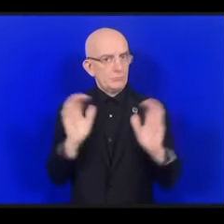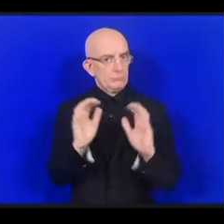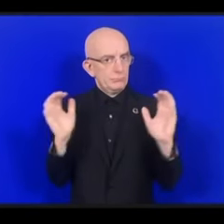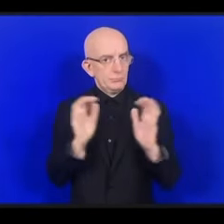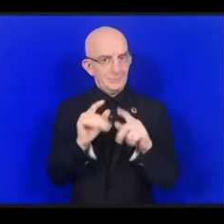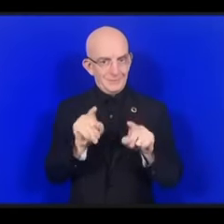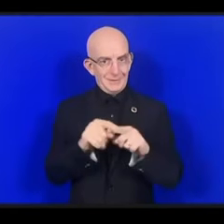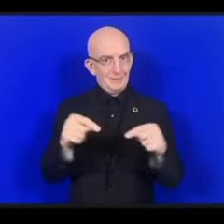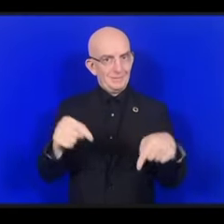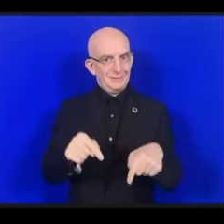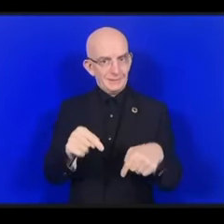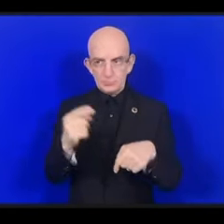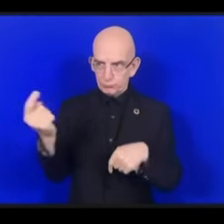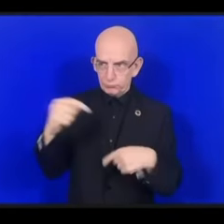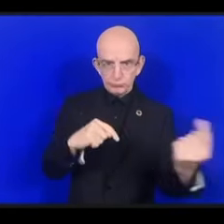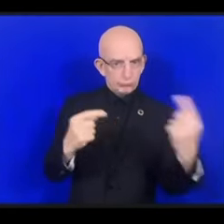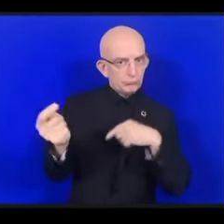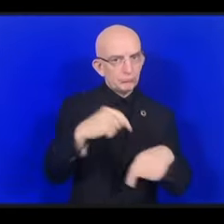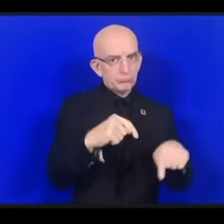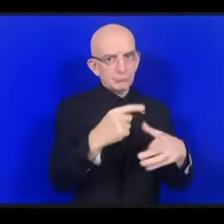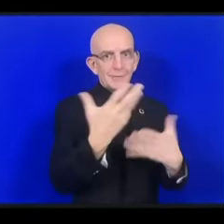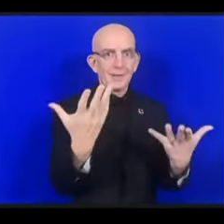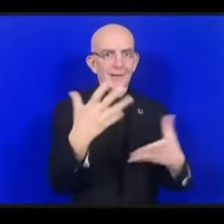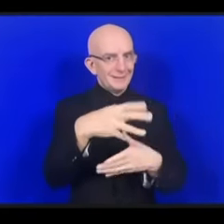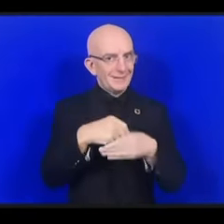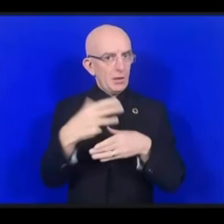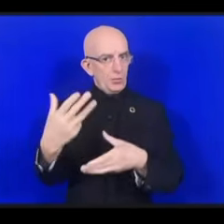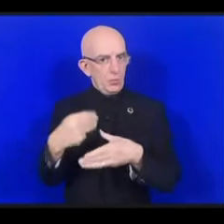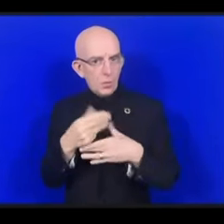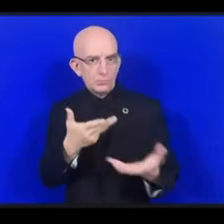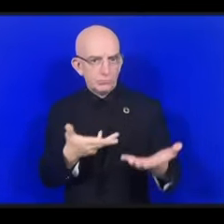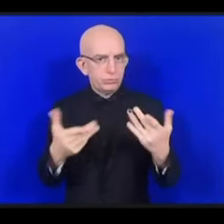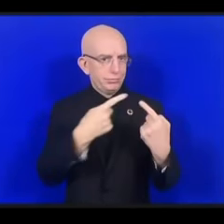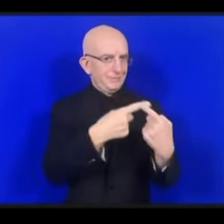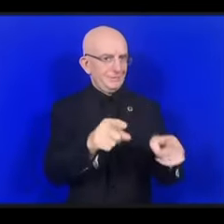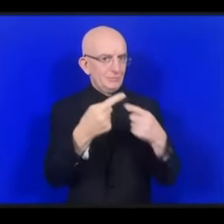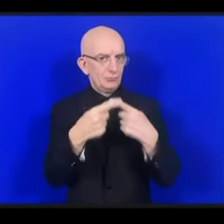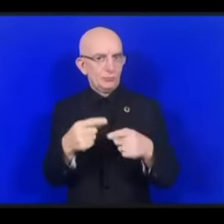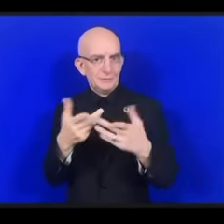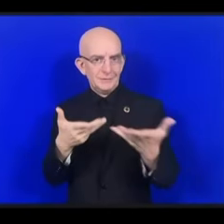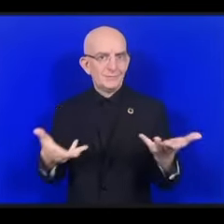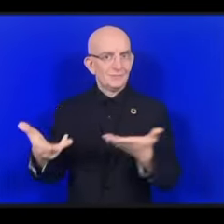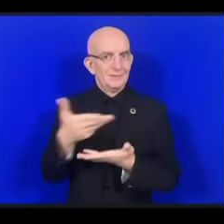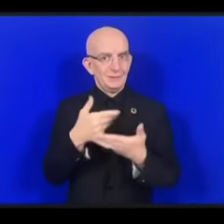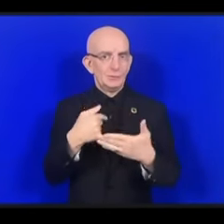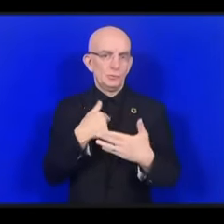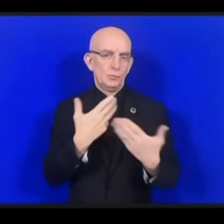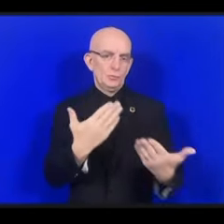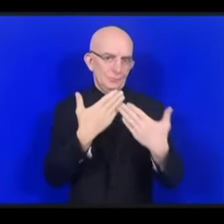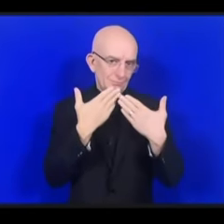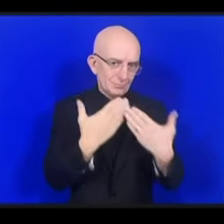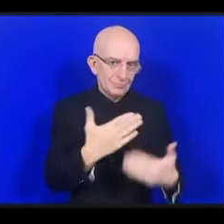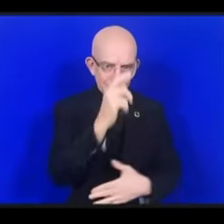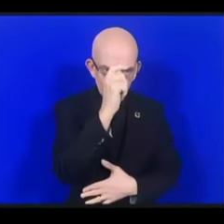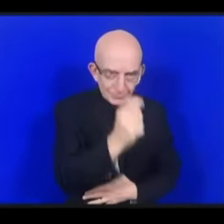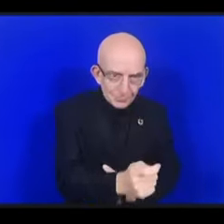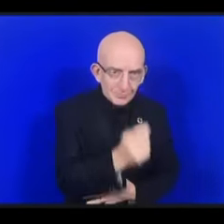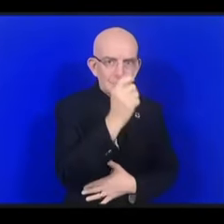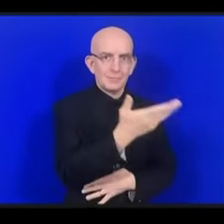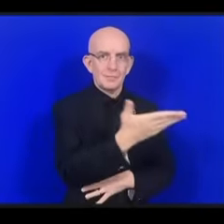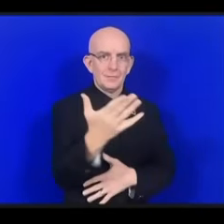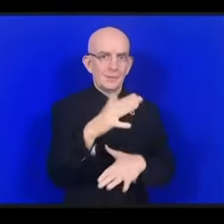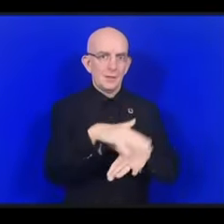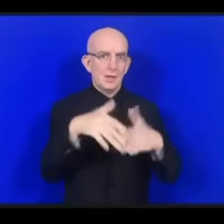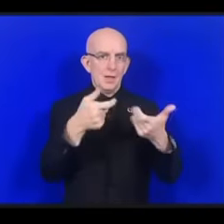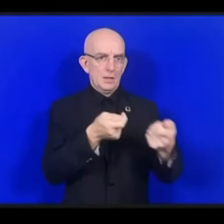of Japan for pioneering this initiative. With the rapid pace of change, we cannot